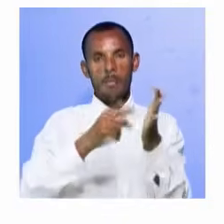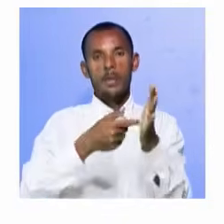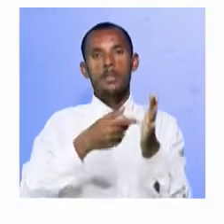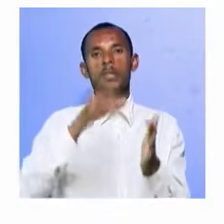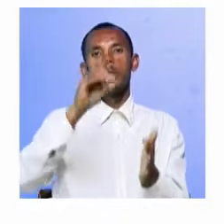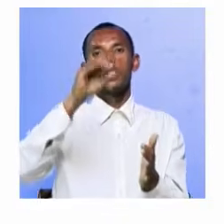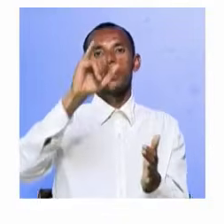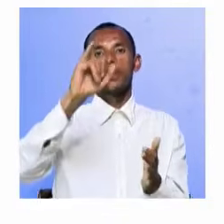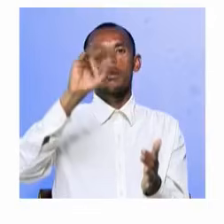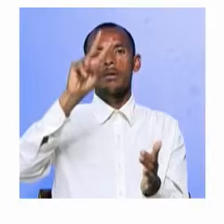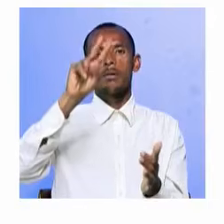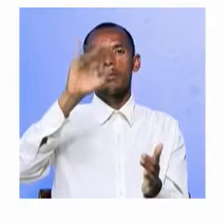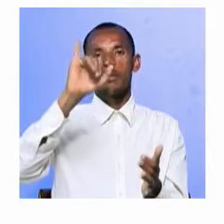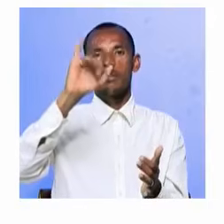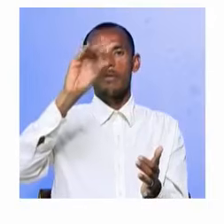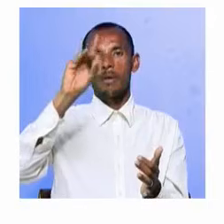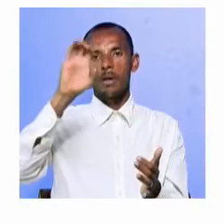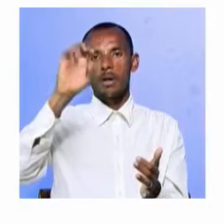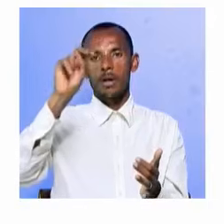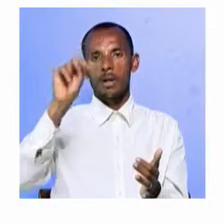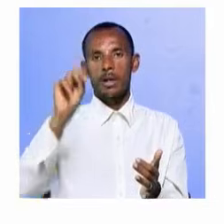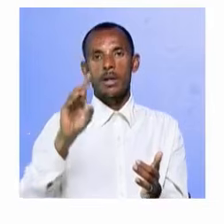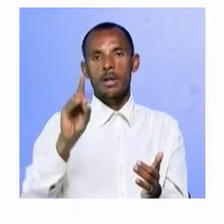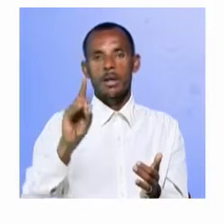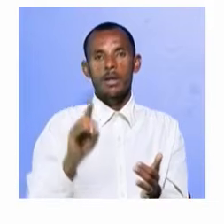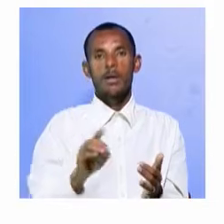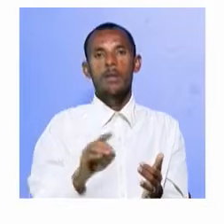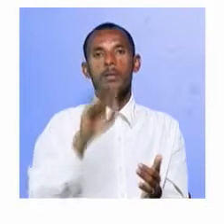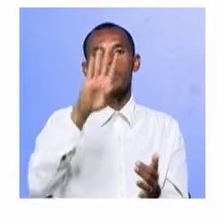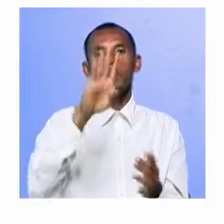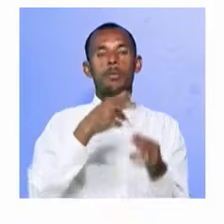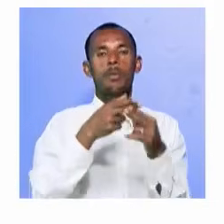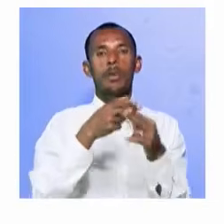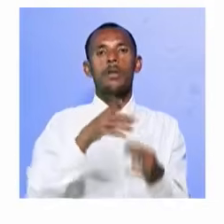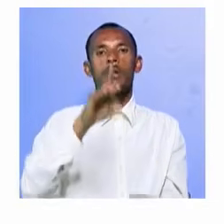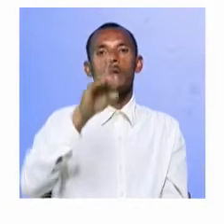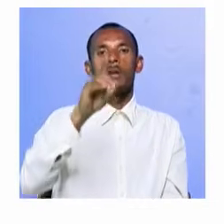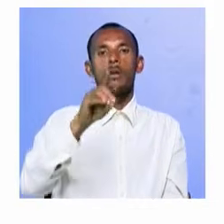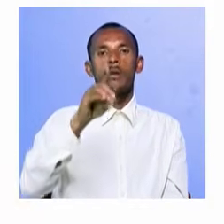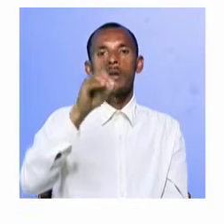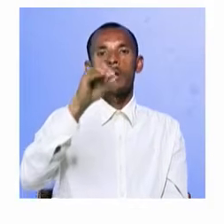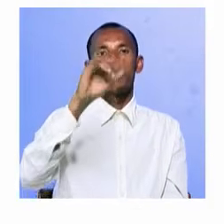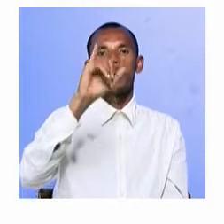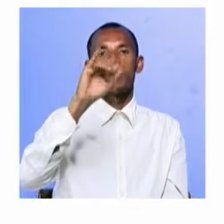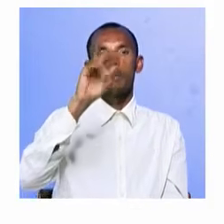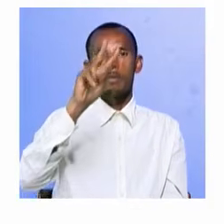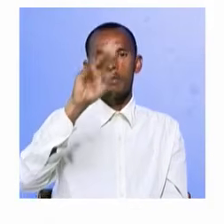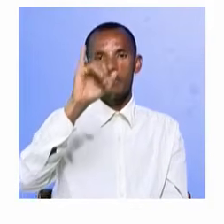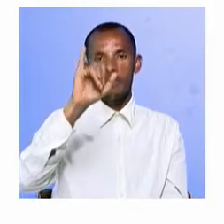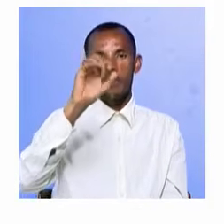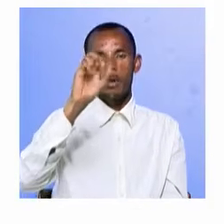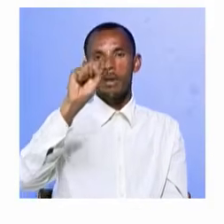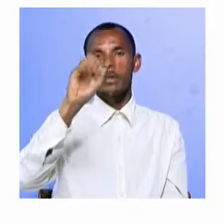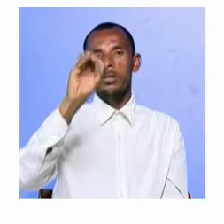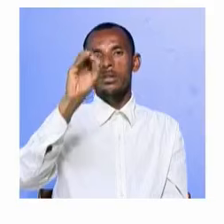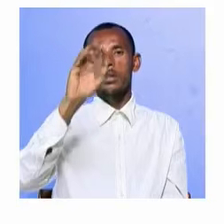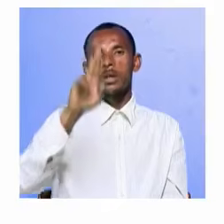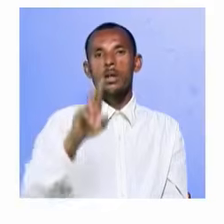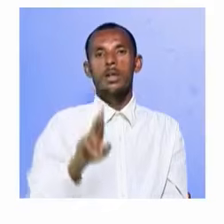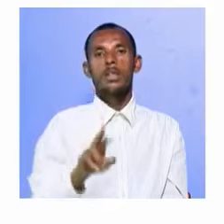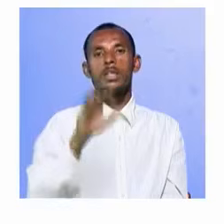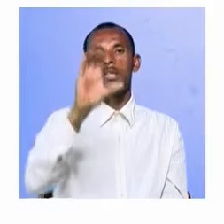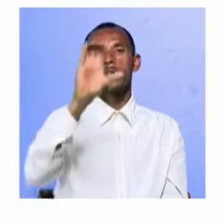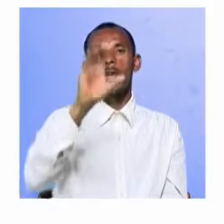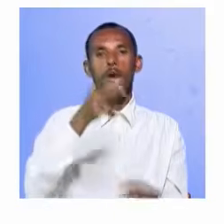And B is called divisor. B is called divisor. And C is